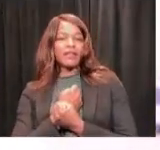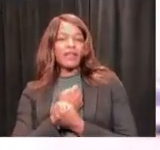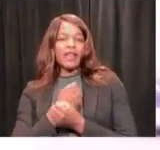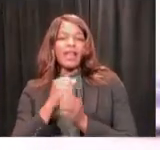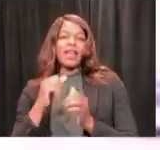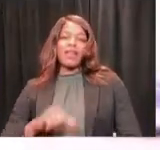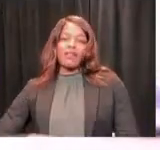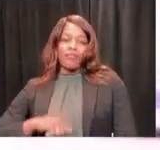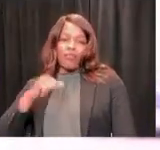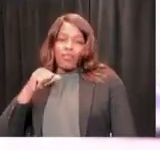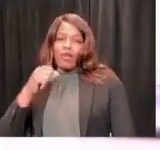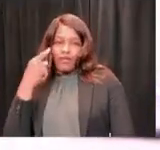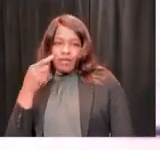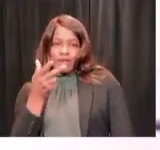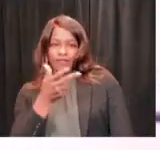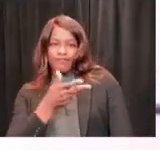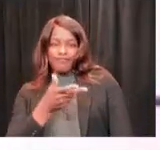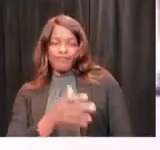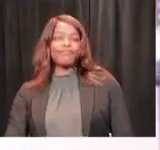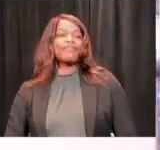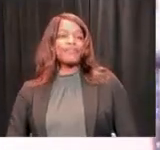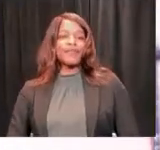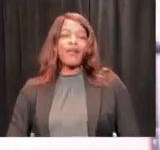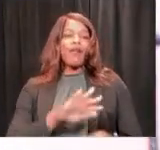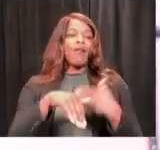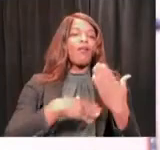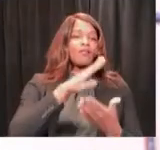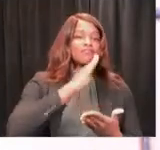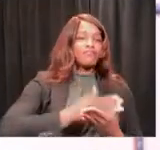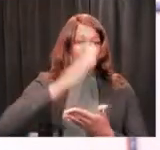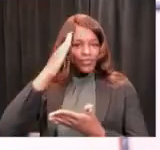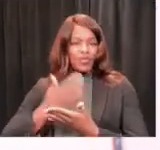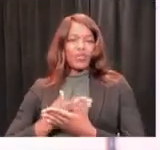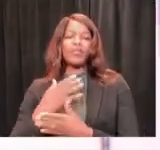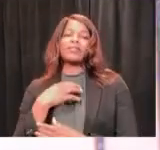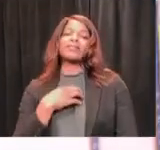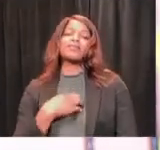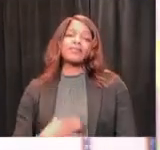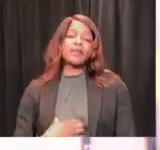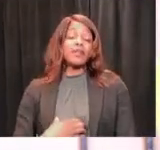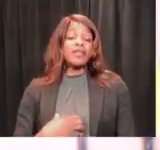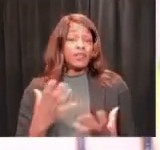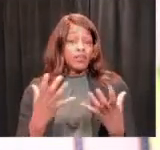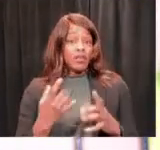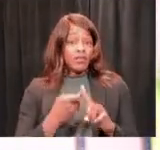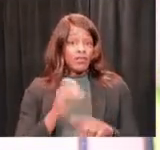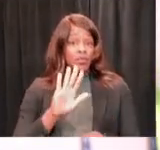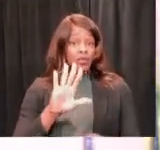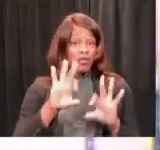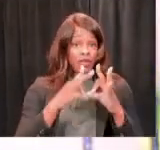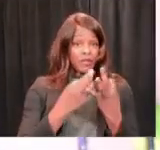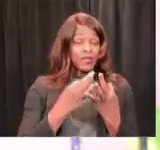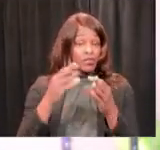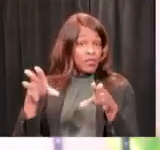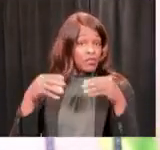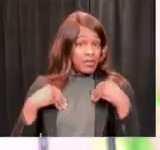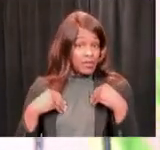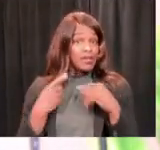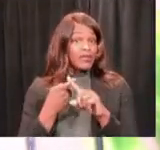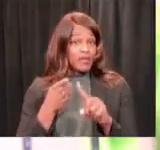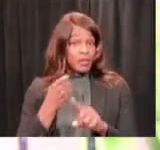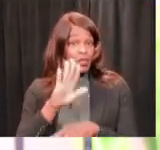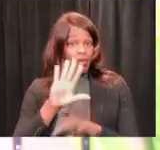admiration for him. That's what every single son or daughter longs for, right? That's what you wanted in your family, right? That's what you received in your family.